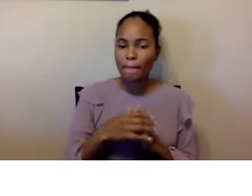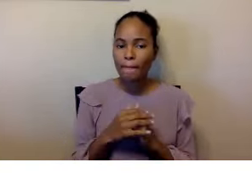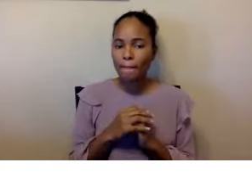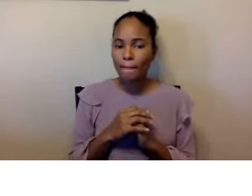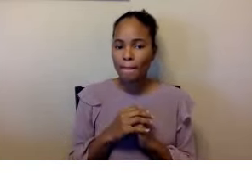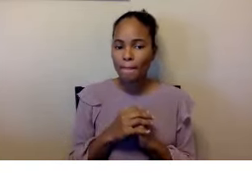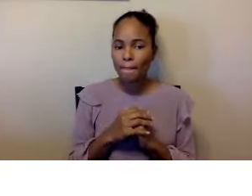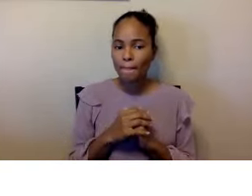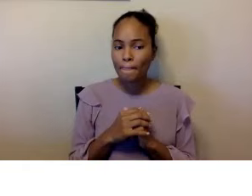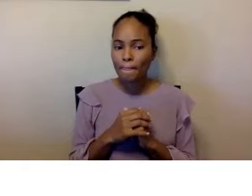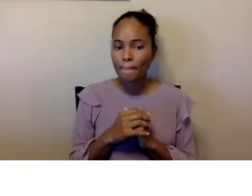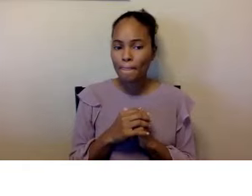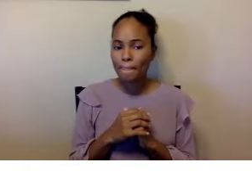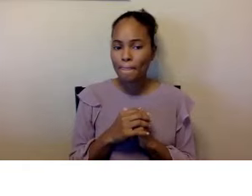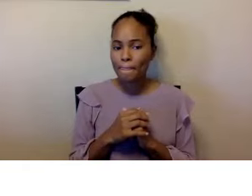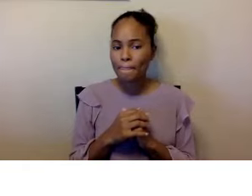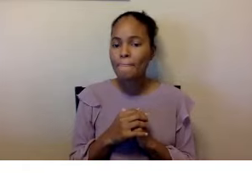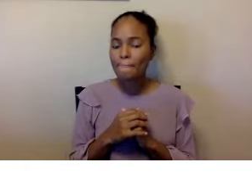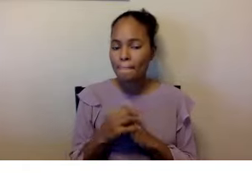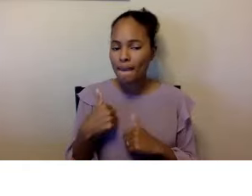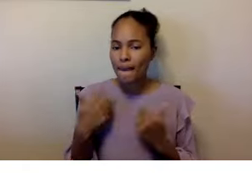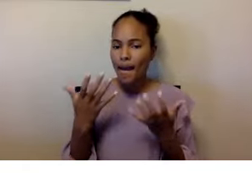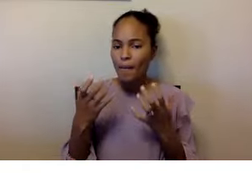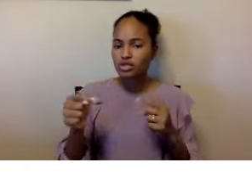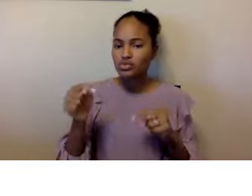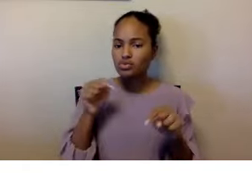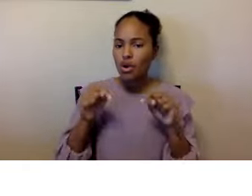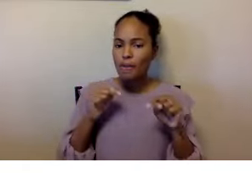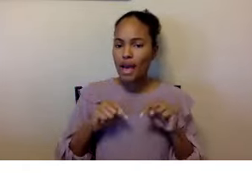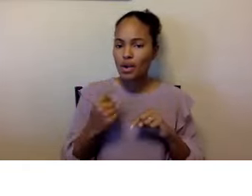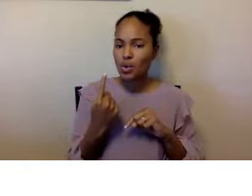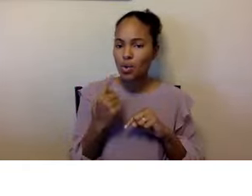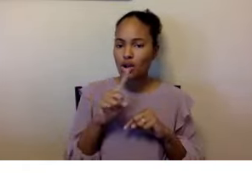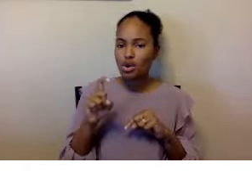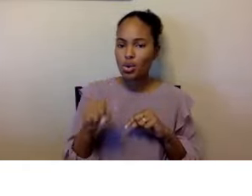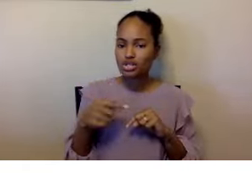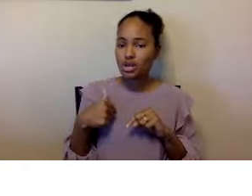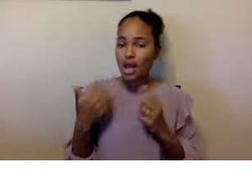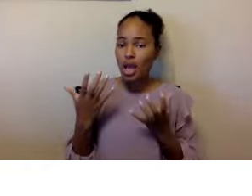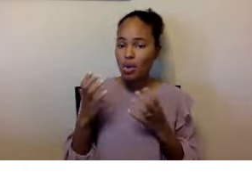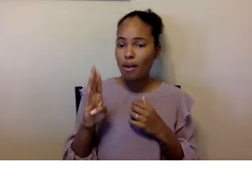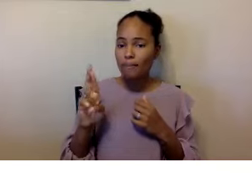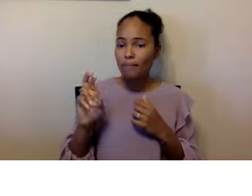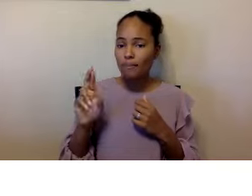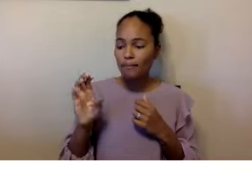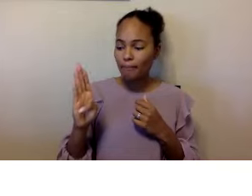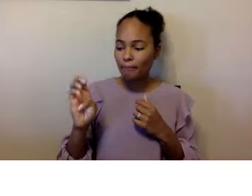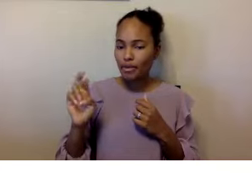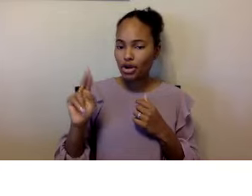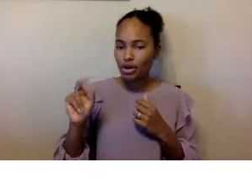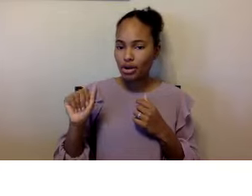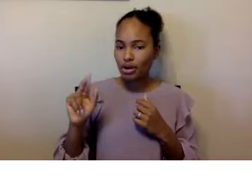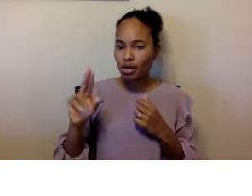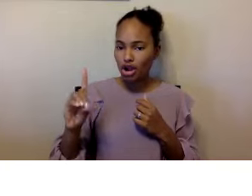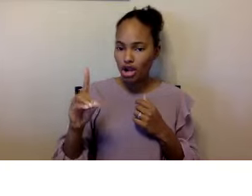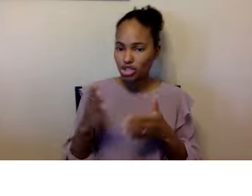if I could go back just one question for everybody, but I want Bernard to share his answer. How